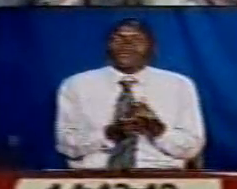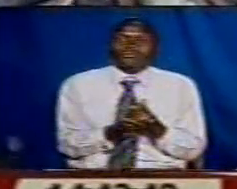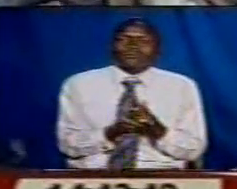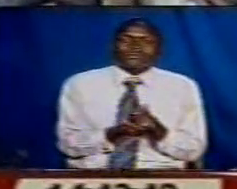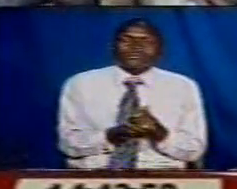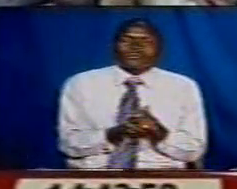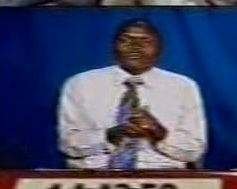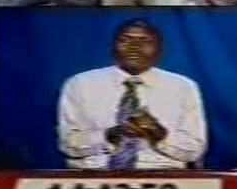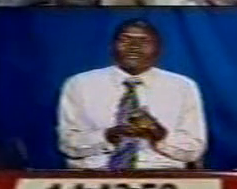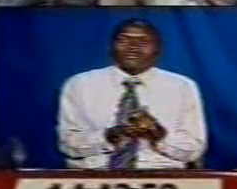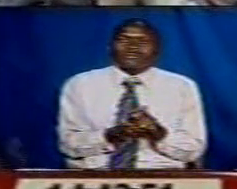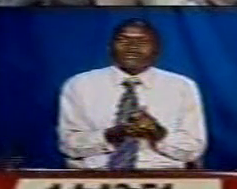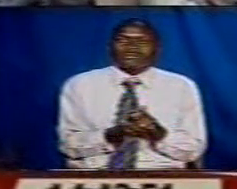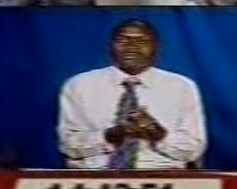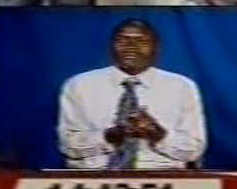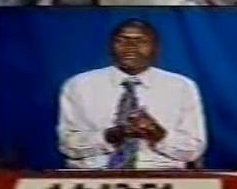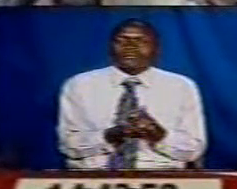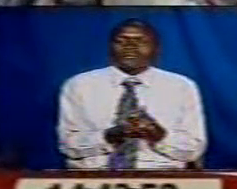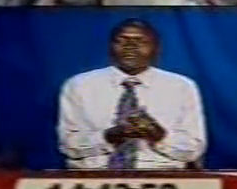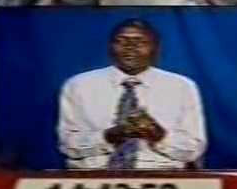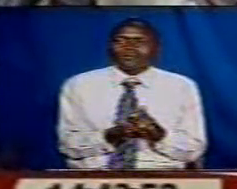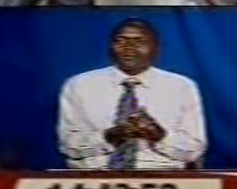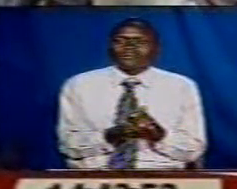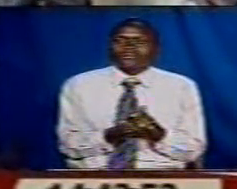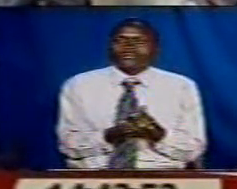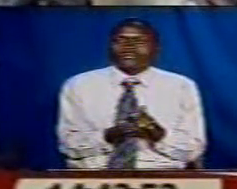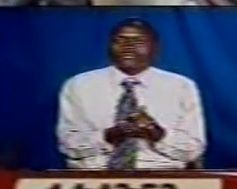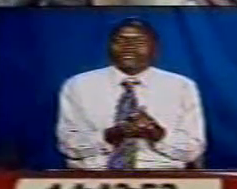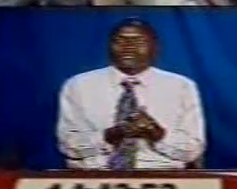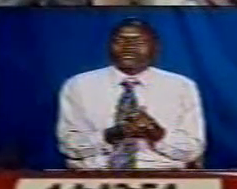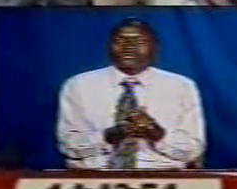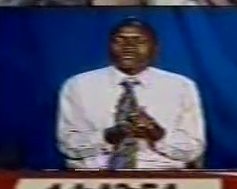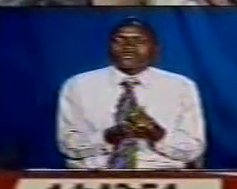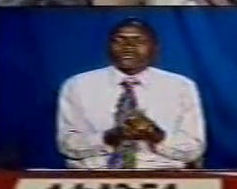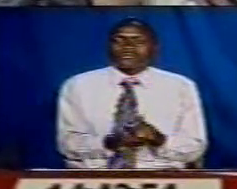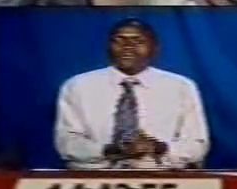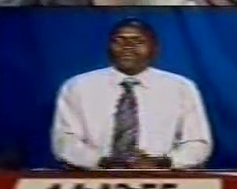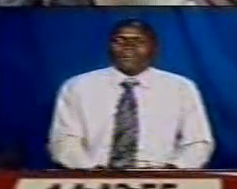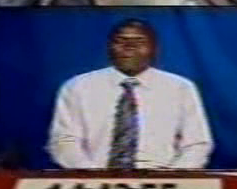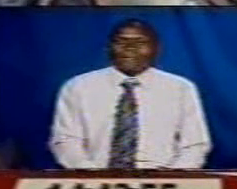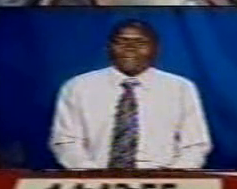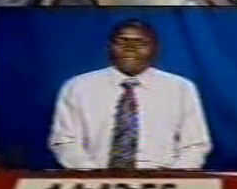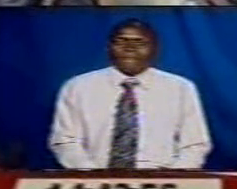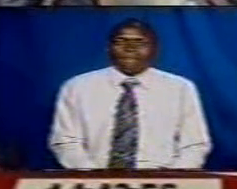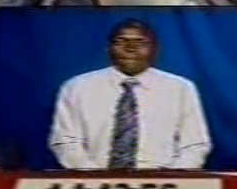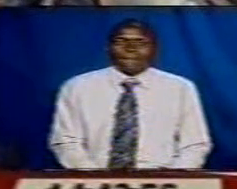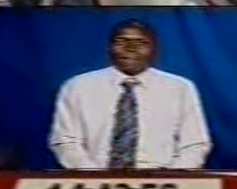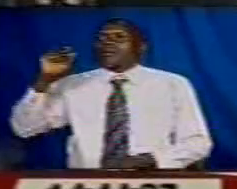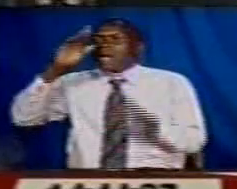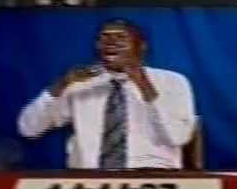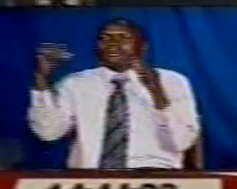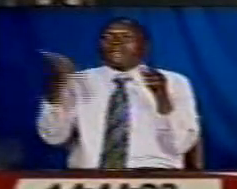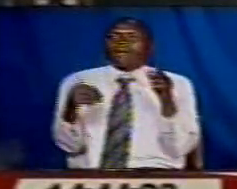to have over time mastered the art of raising eyebrows, did catch the speaker's attention with his eye-catching